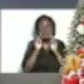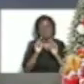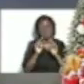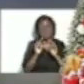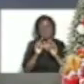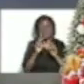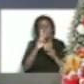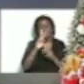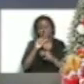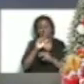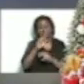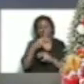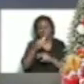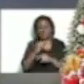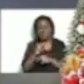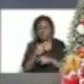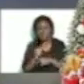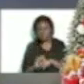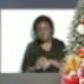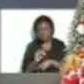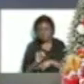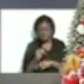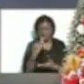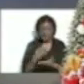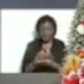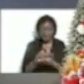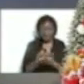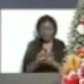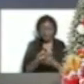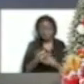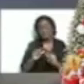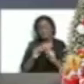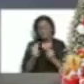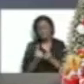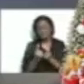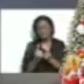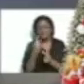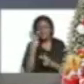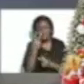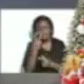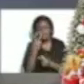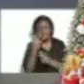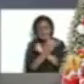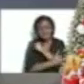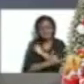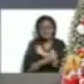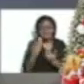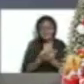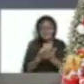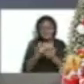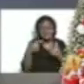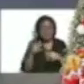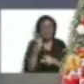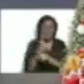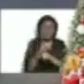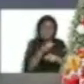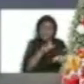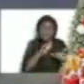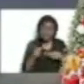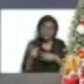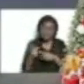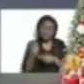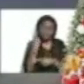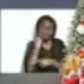A Washington-based financial watchdog sees the country's finances as heading in the right direction, and a recent